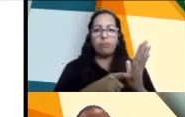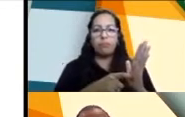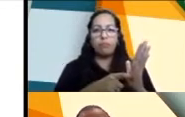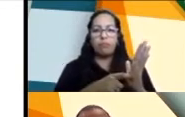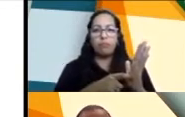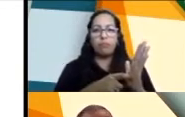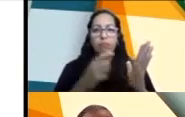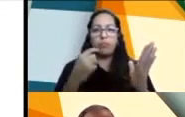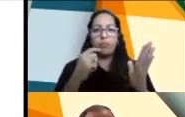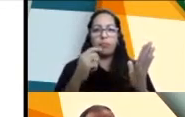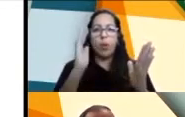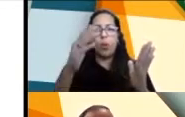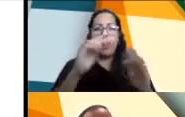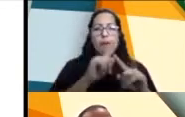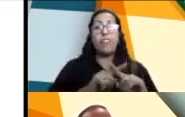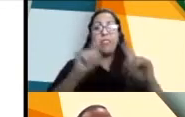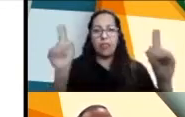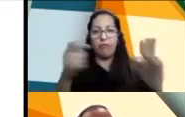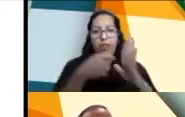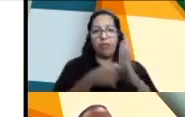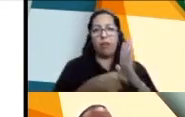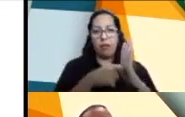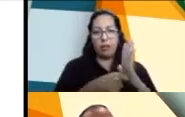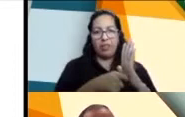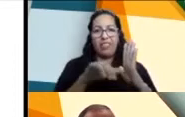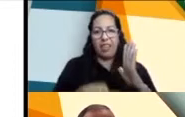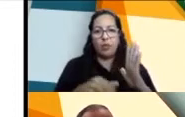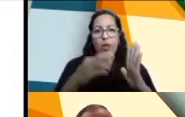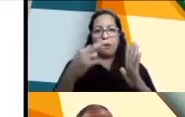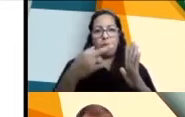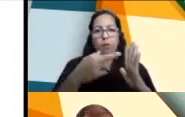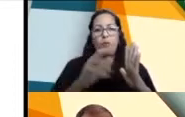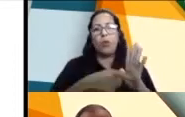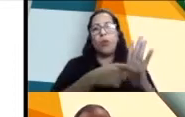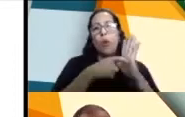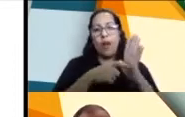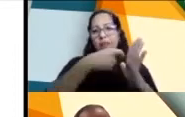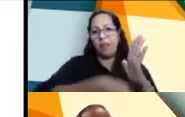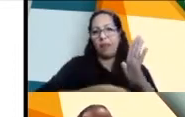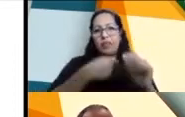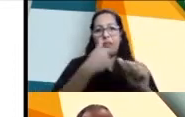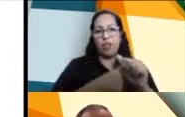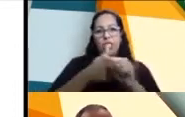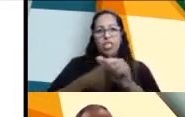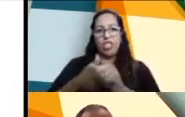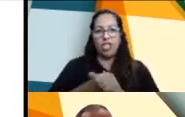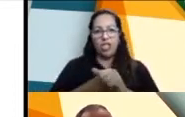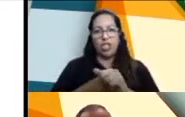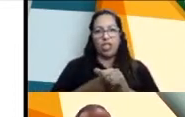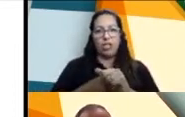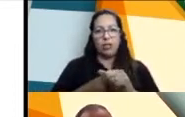will have different costs. So that's why we are requiring cost for each of the 3 for the